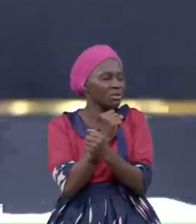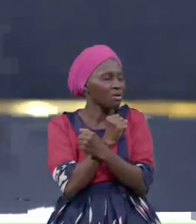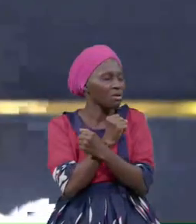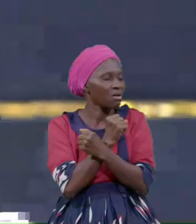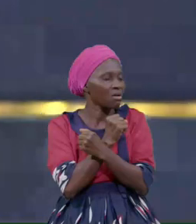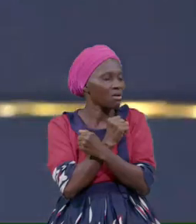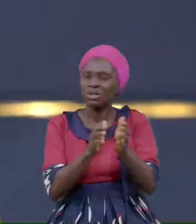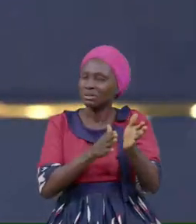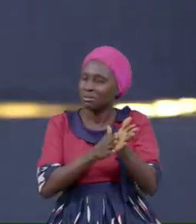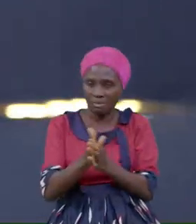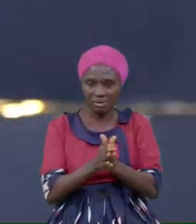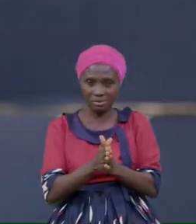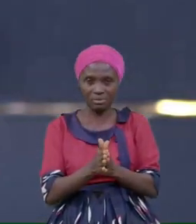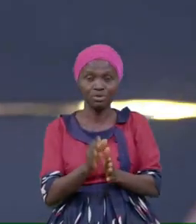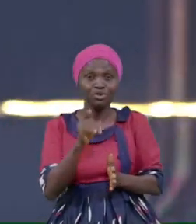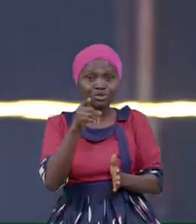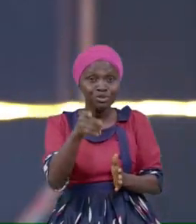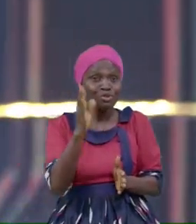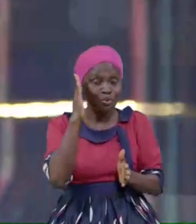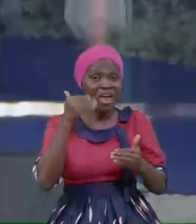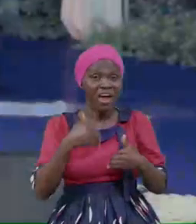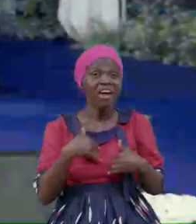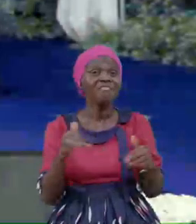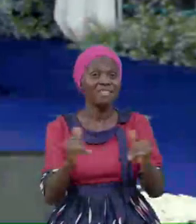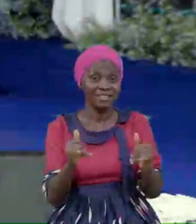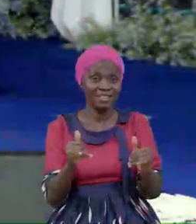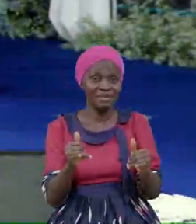thing that I have got.